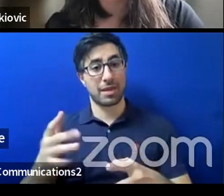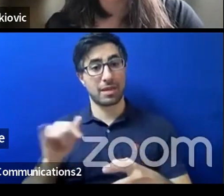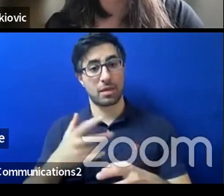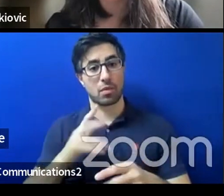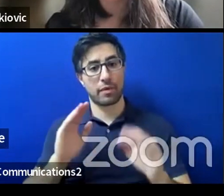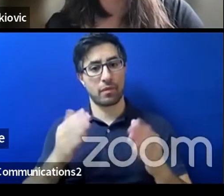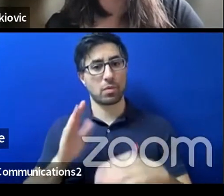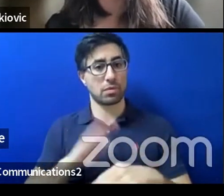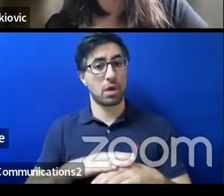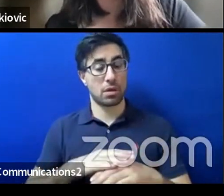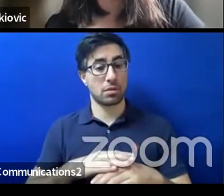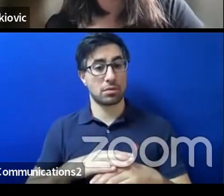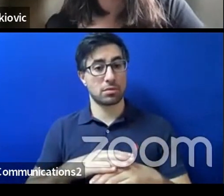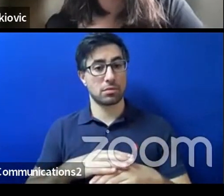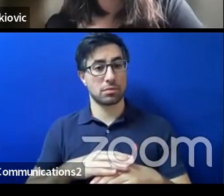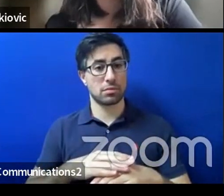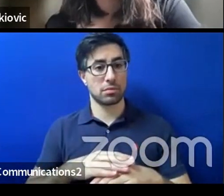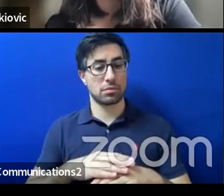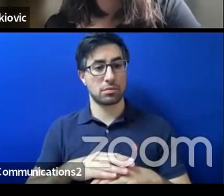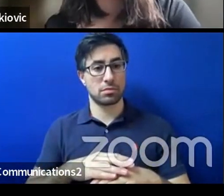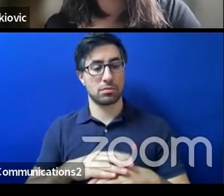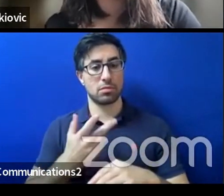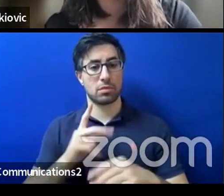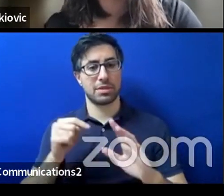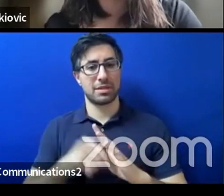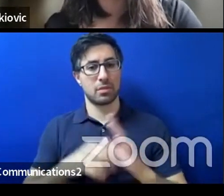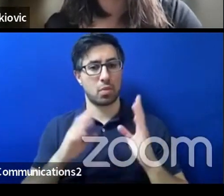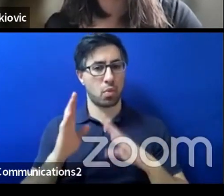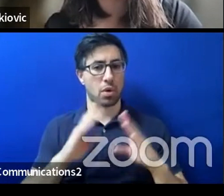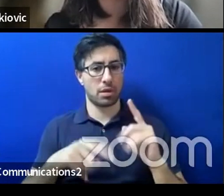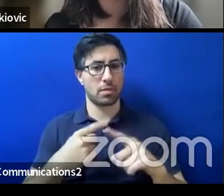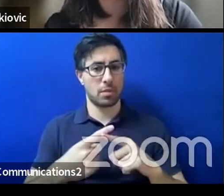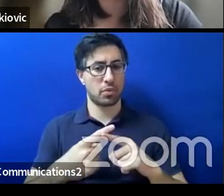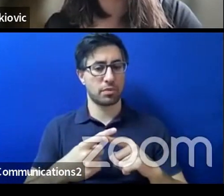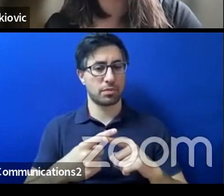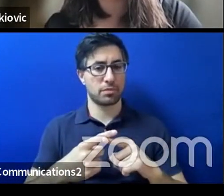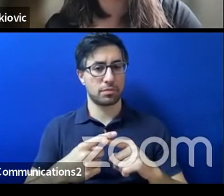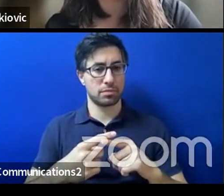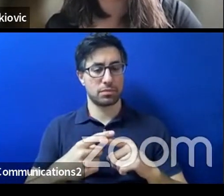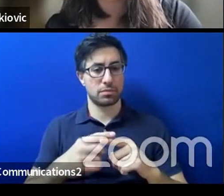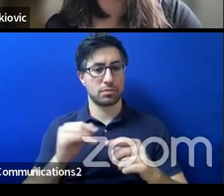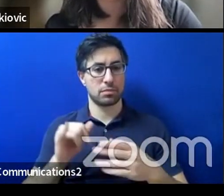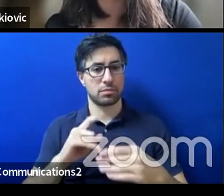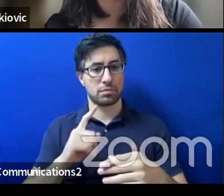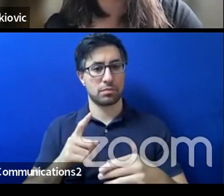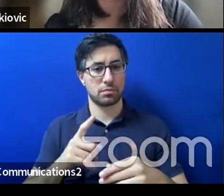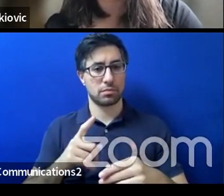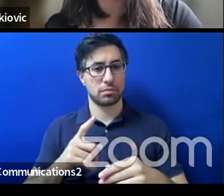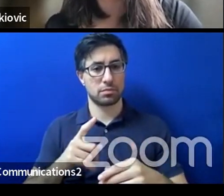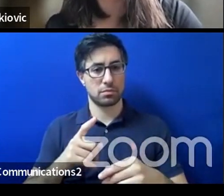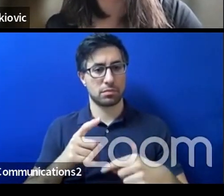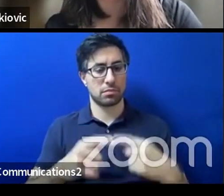we're focused on and that we're deeply worried about. And that is a law, a